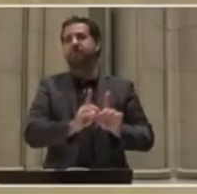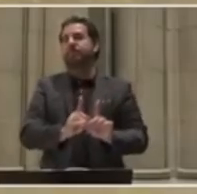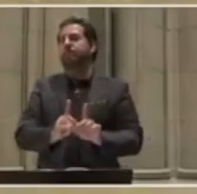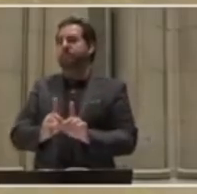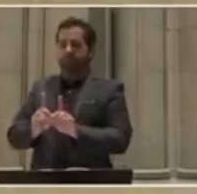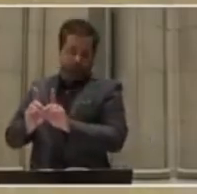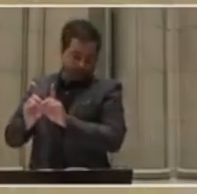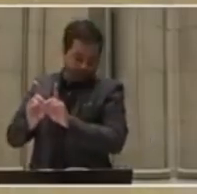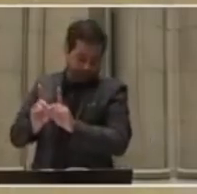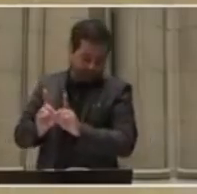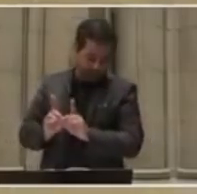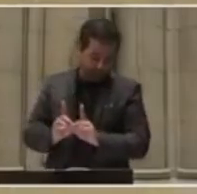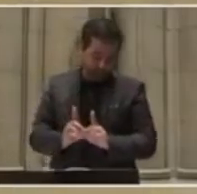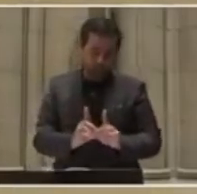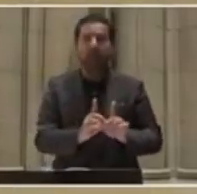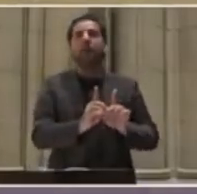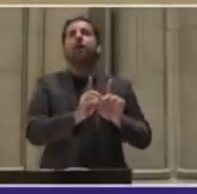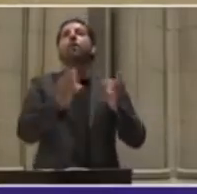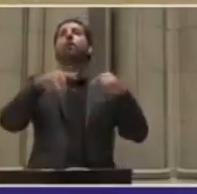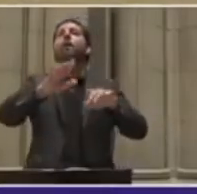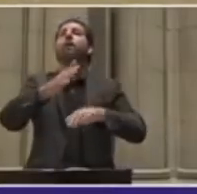While I'm on